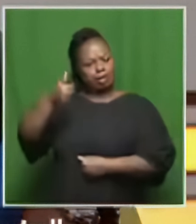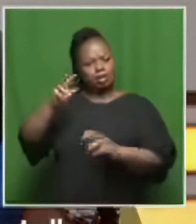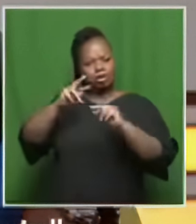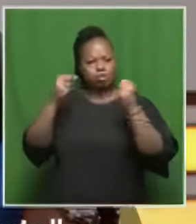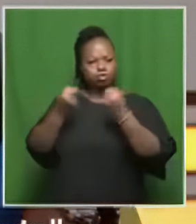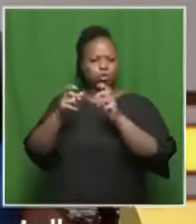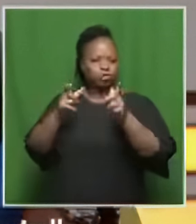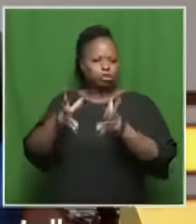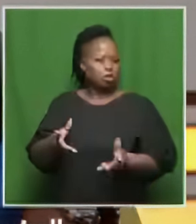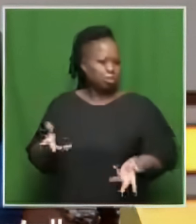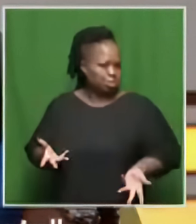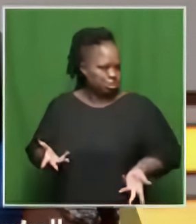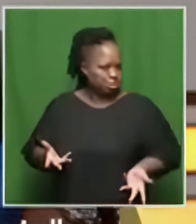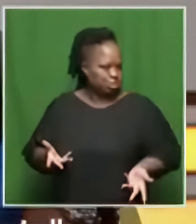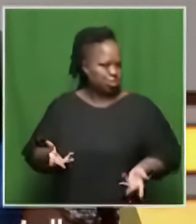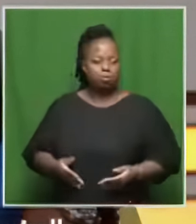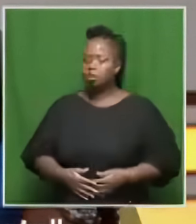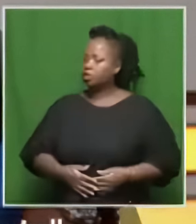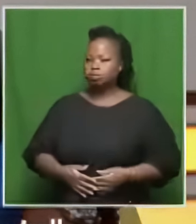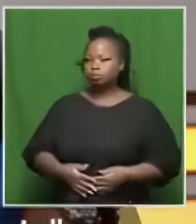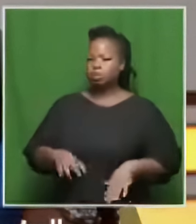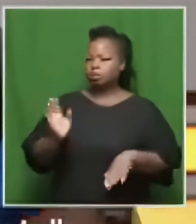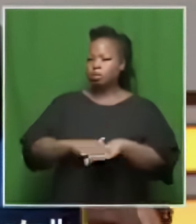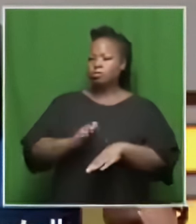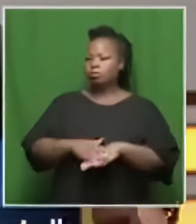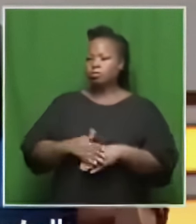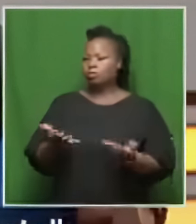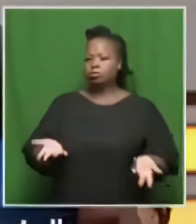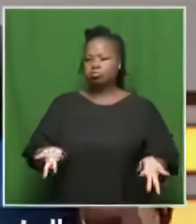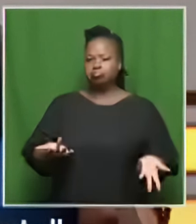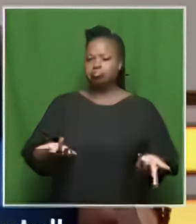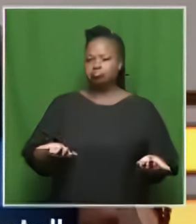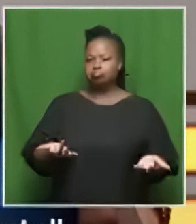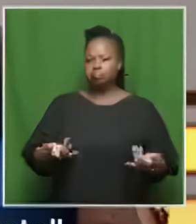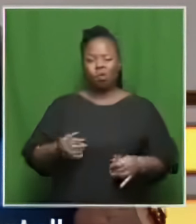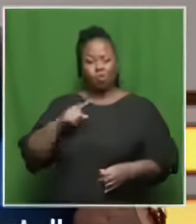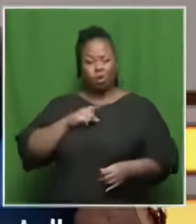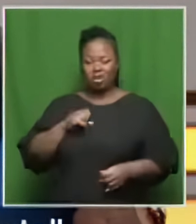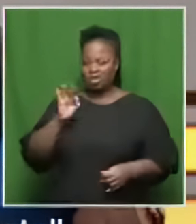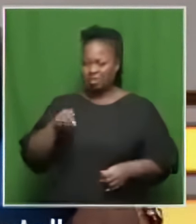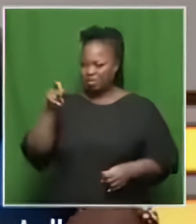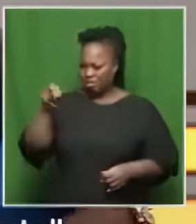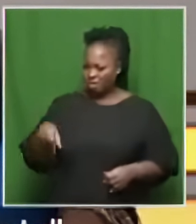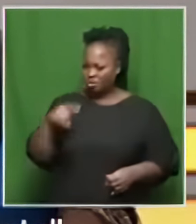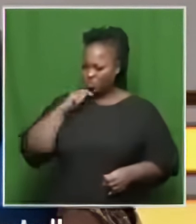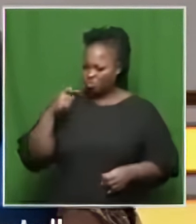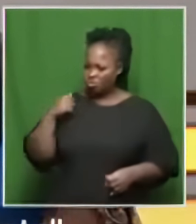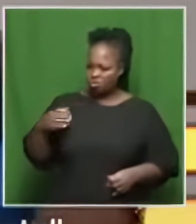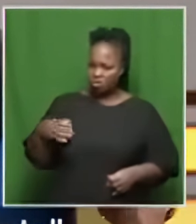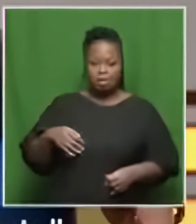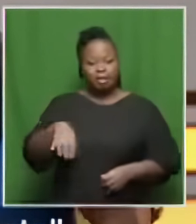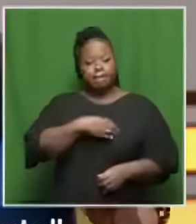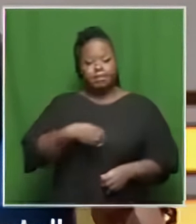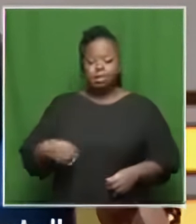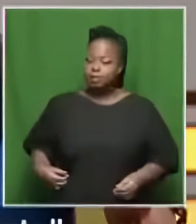a national commissioner of police? What more do you want? If a person can be given such a responsibility where the president